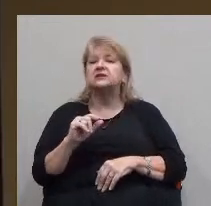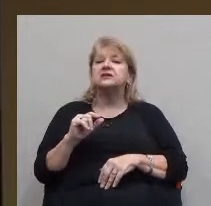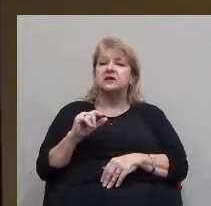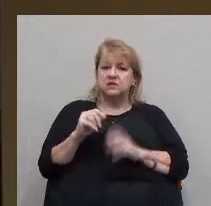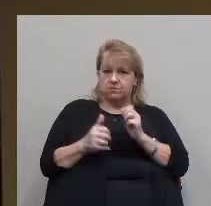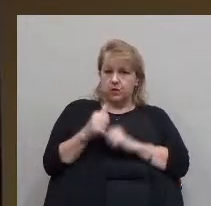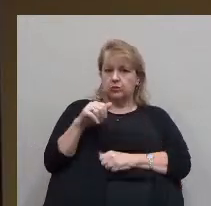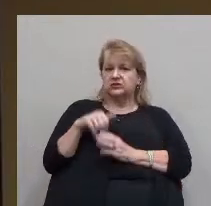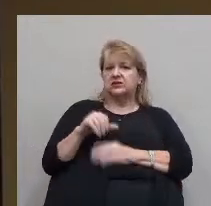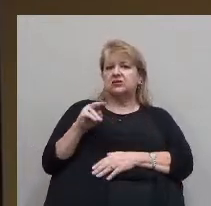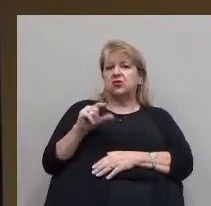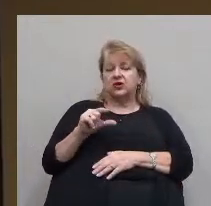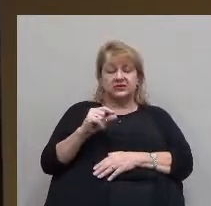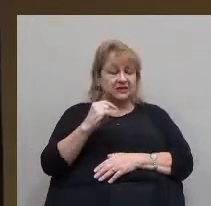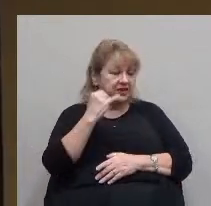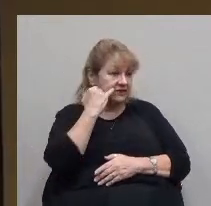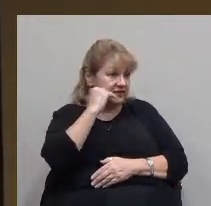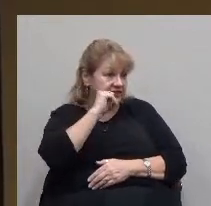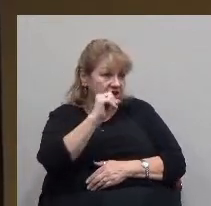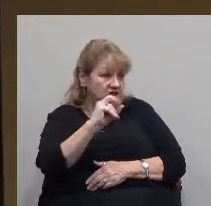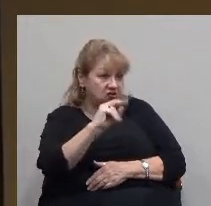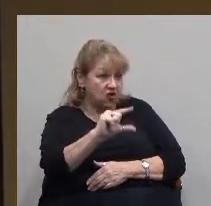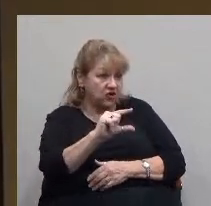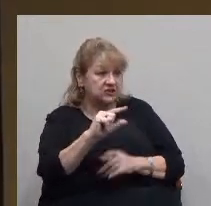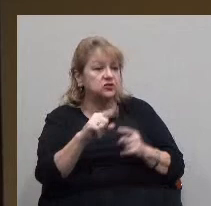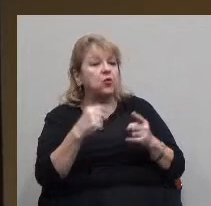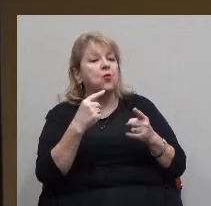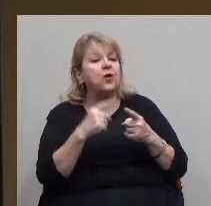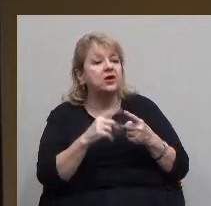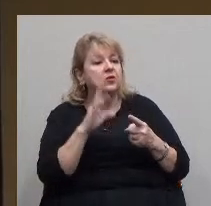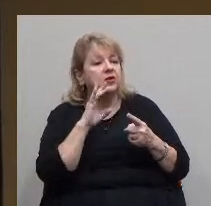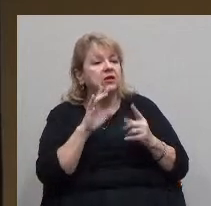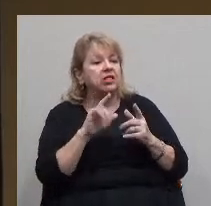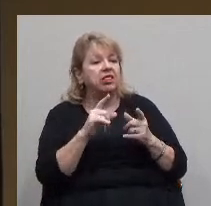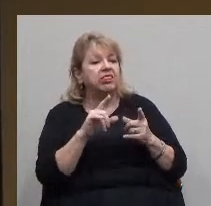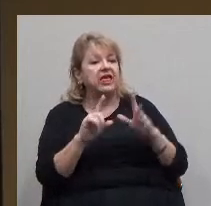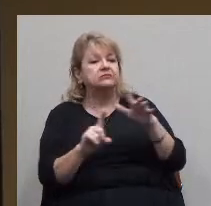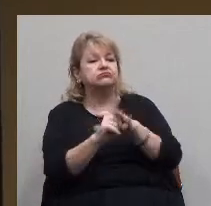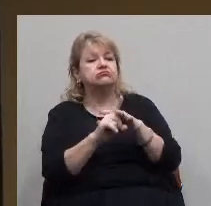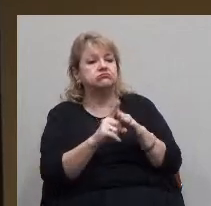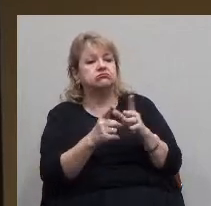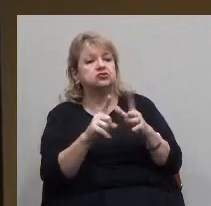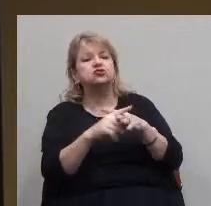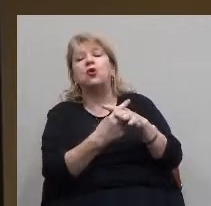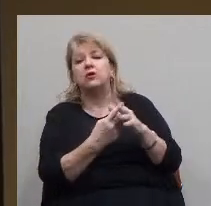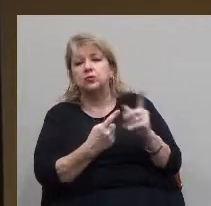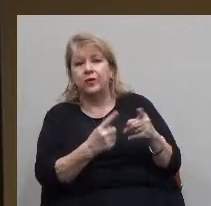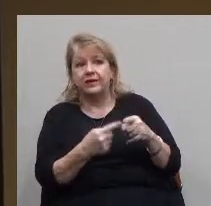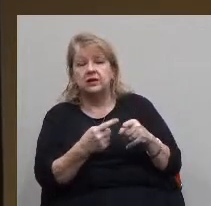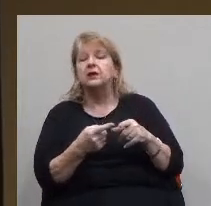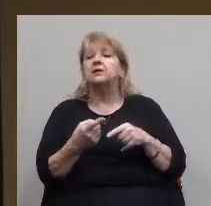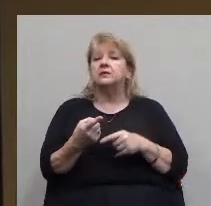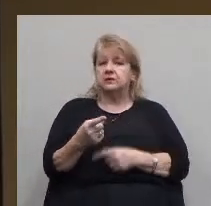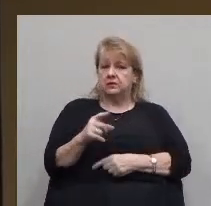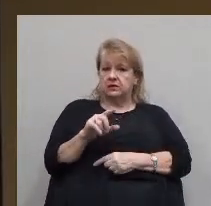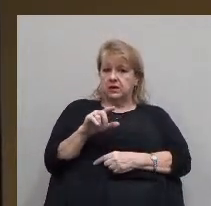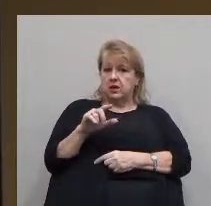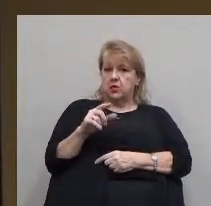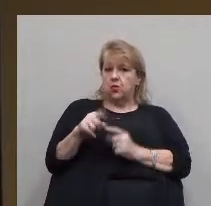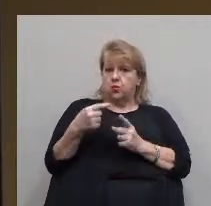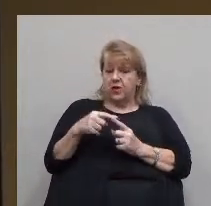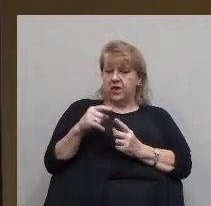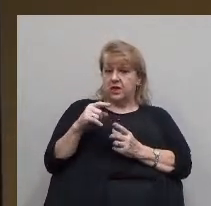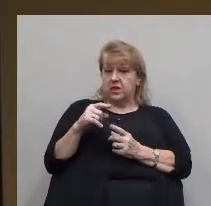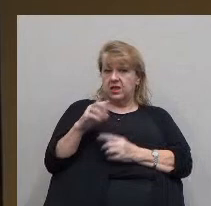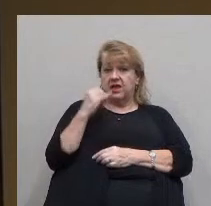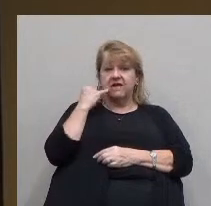in August, when is it going to come and what has to happen before it comes? And that, I want to also make note here that if a bill